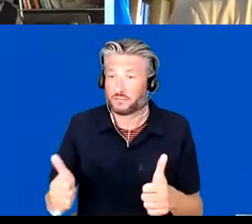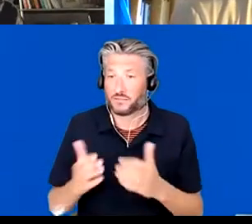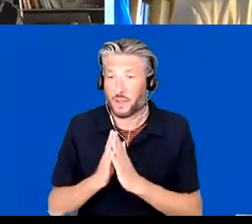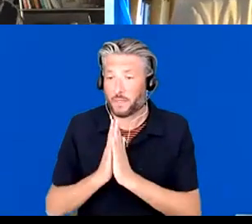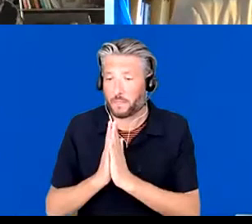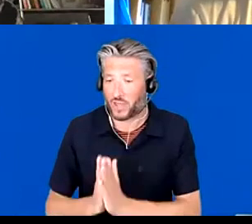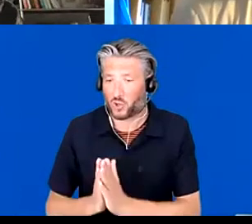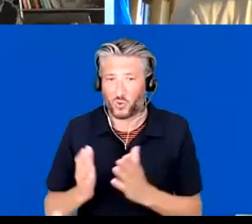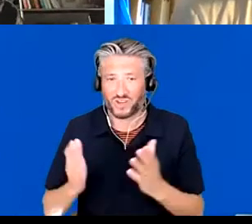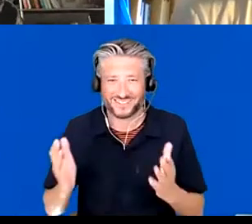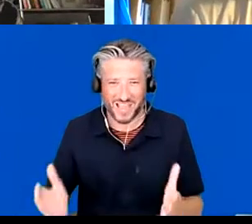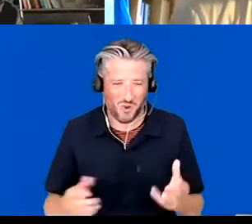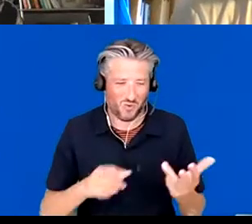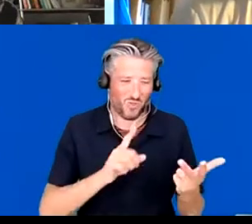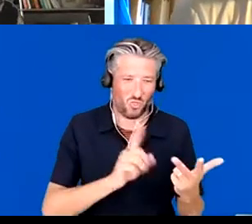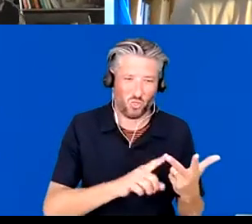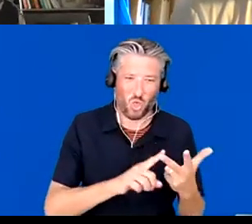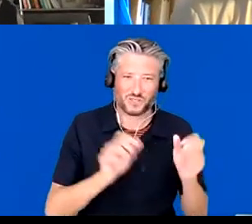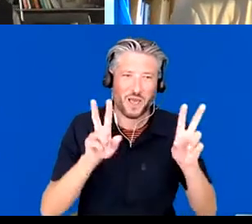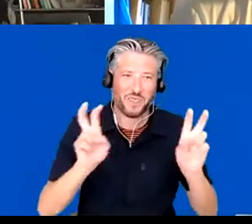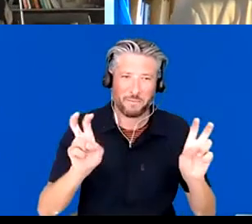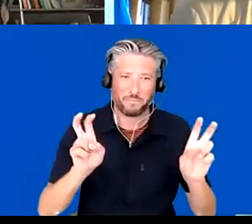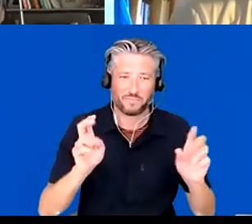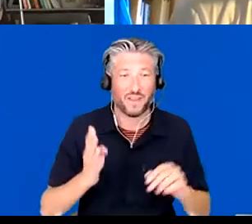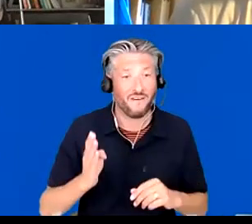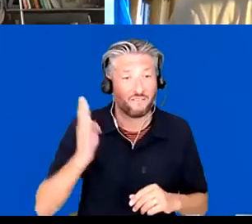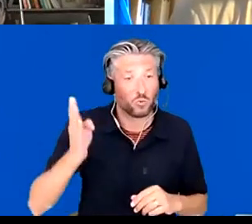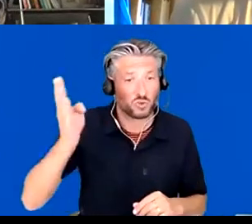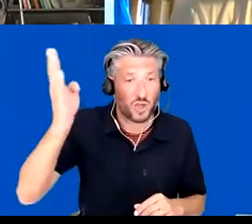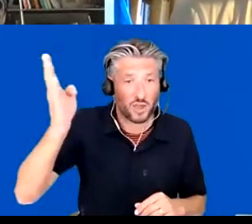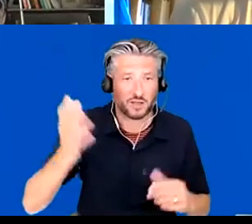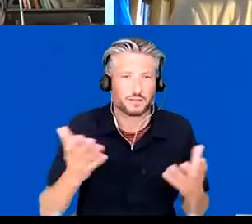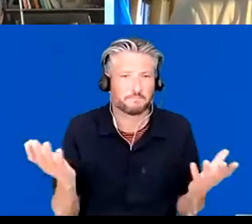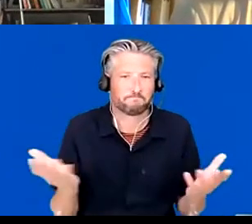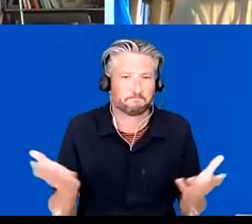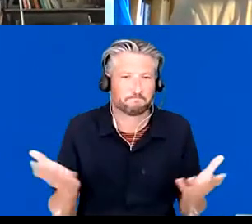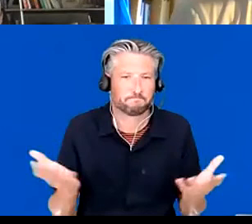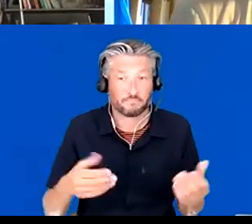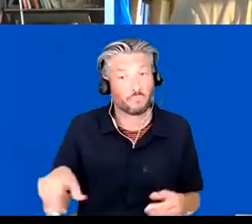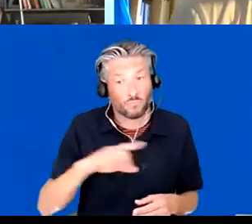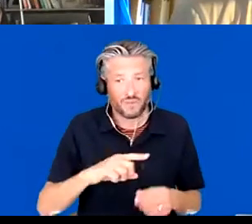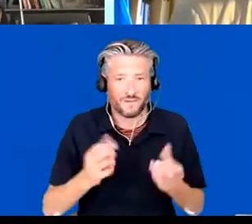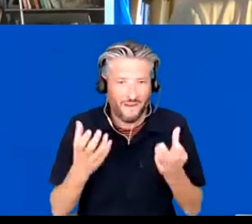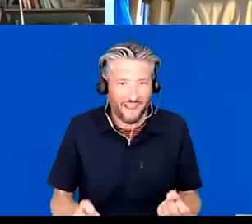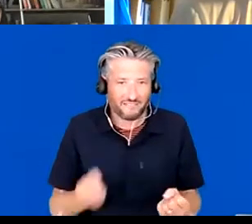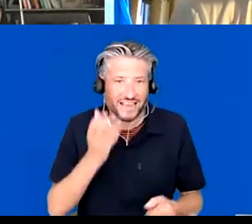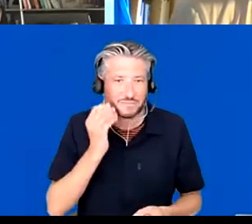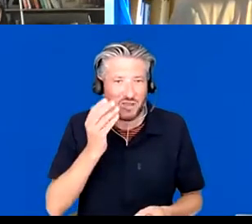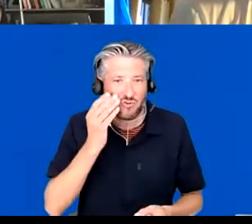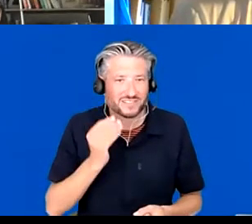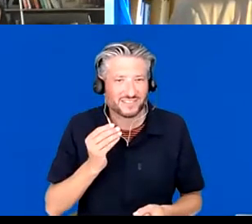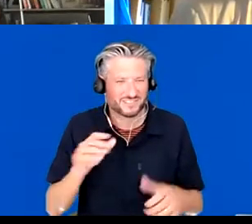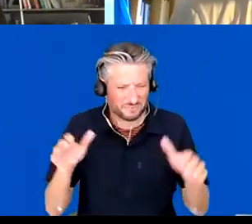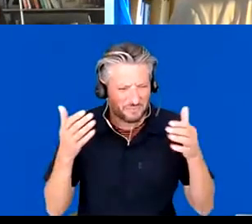theme about the future. Based on your experiences now so far, what would you like to see